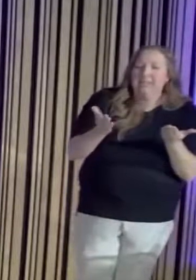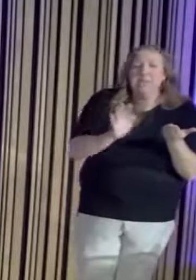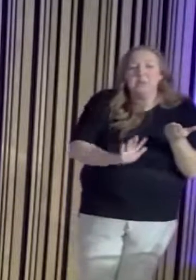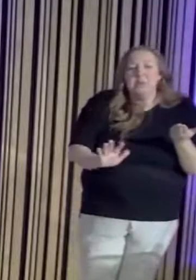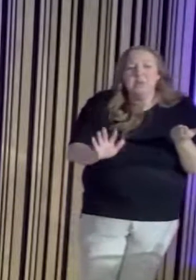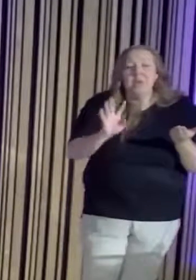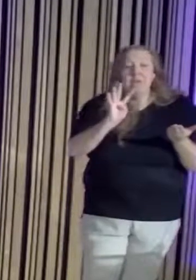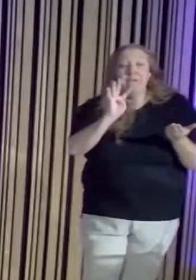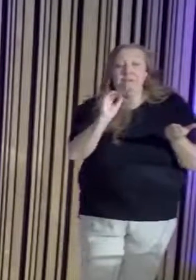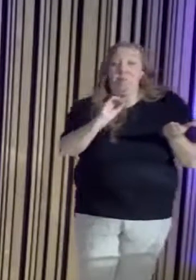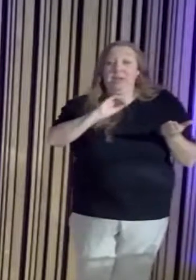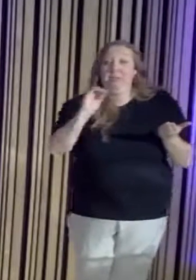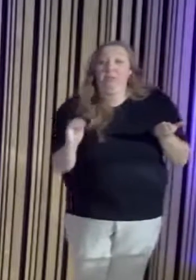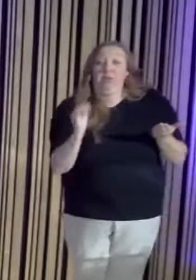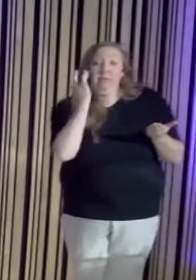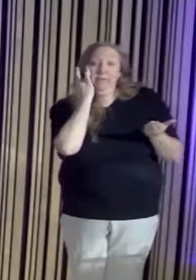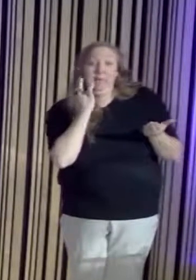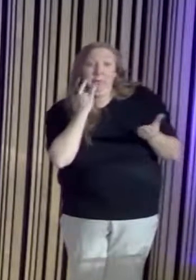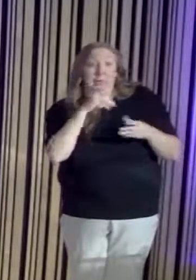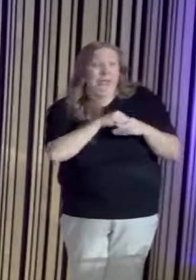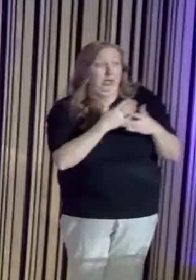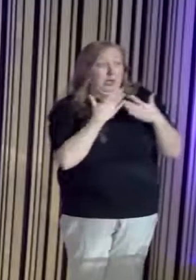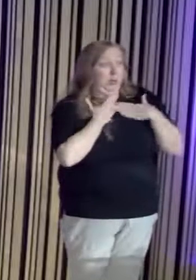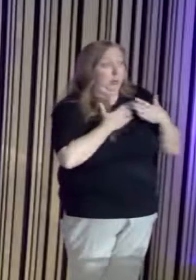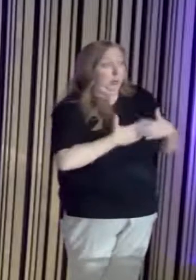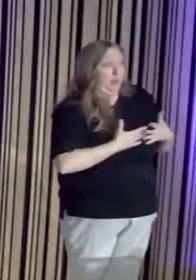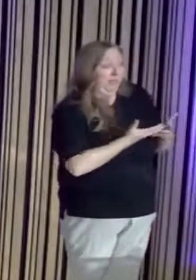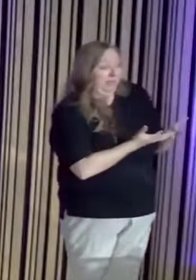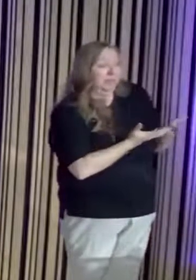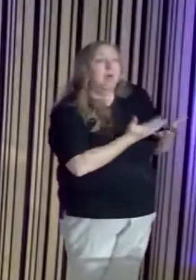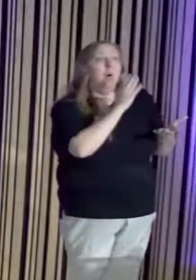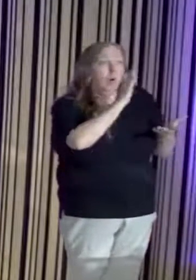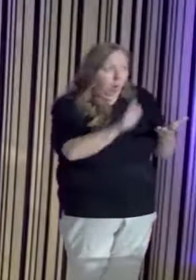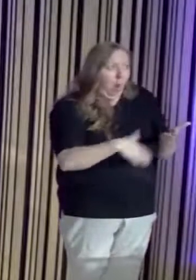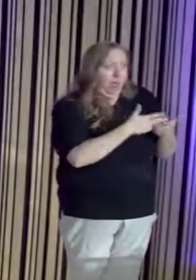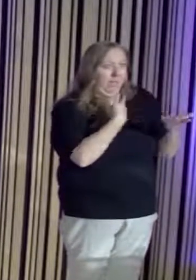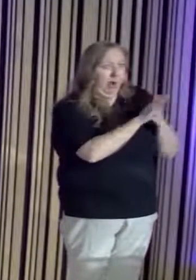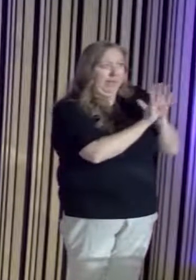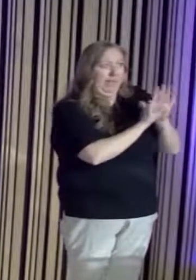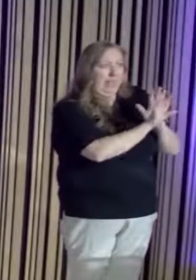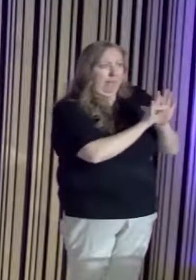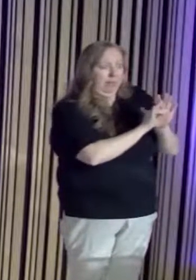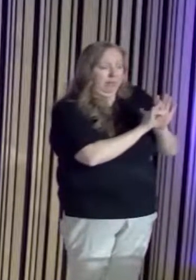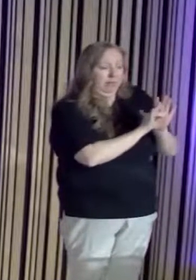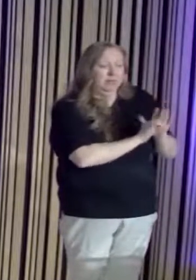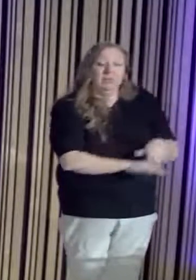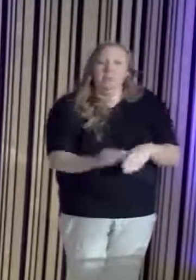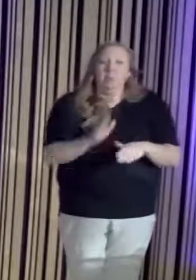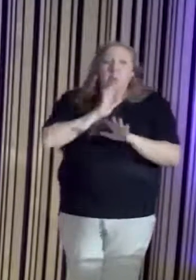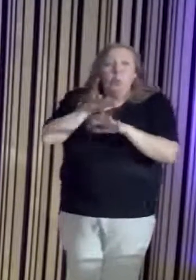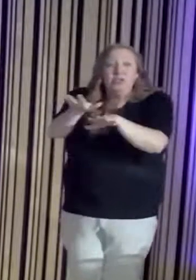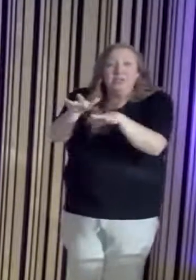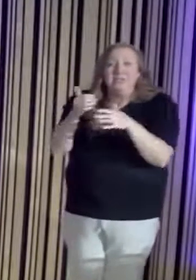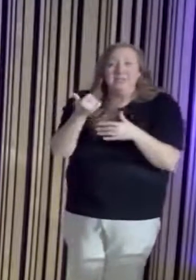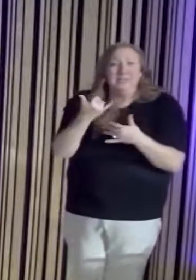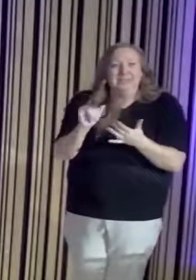40% of the microbes in humans, all that have been sampled, as compared to the oceans. And so there's a lot of diversity in the